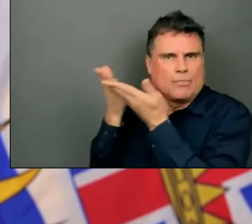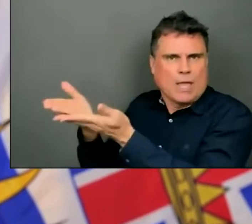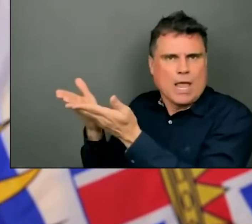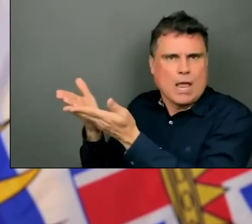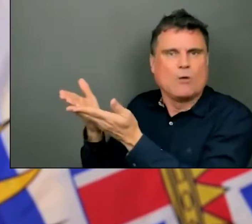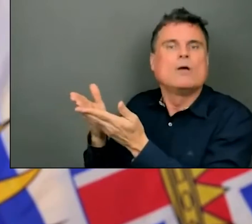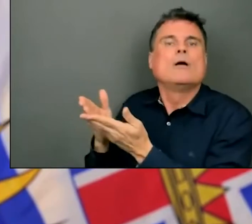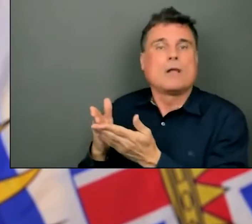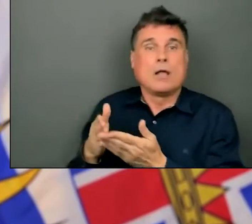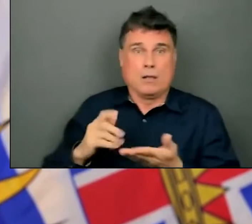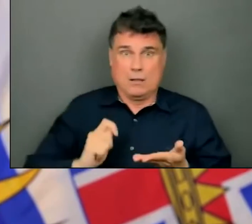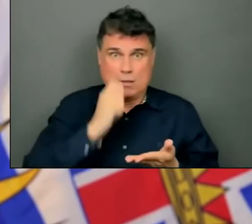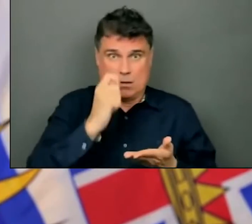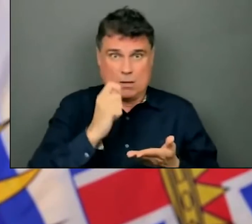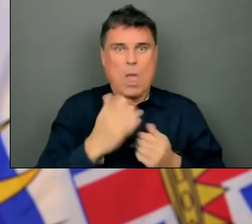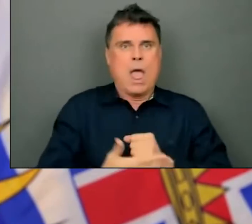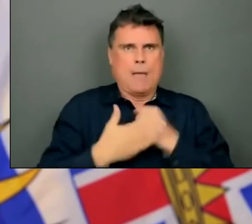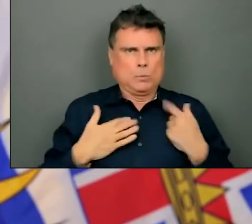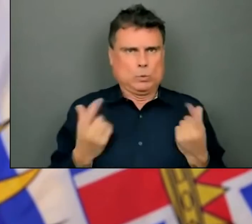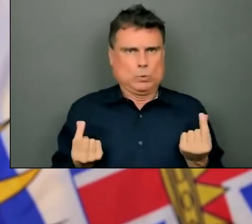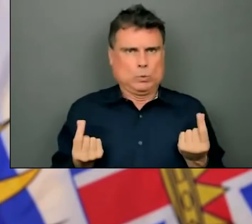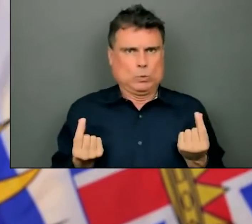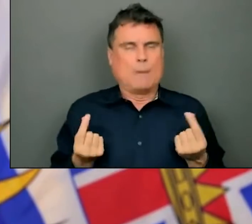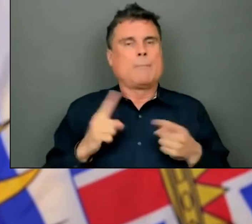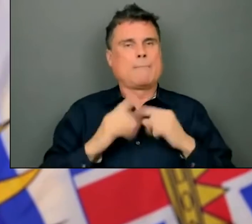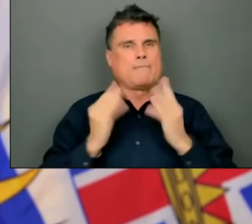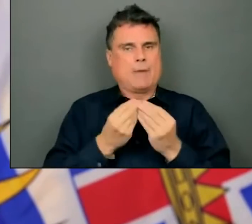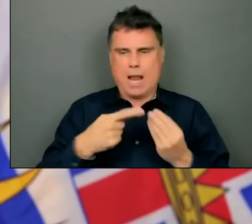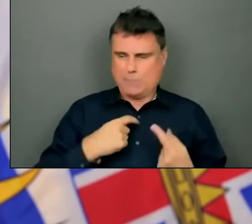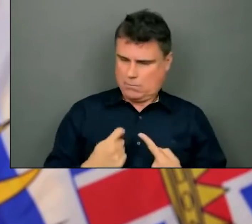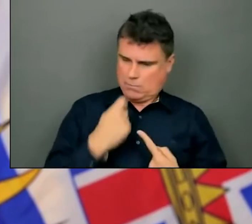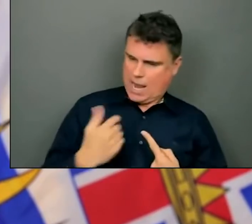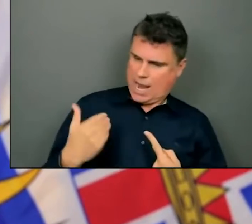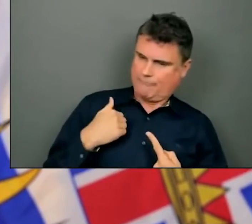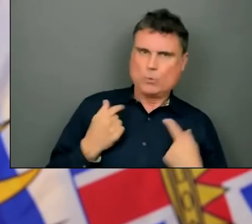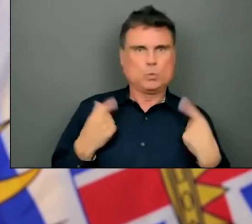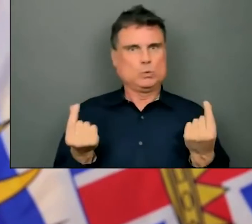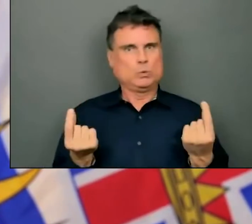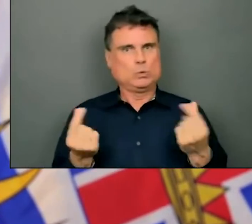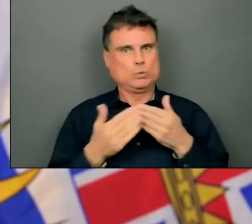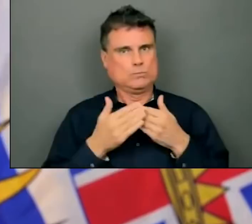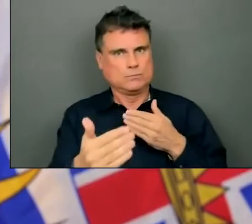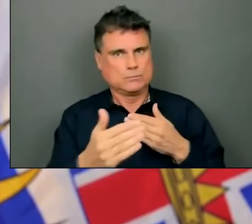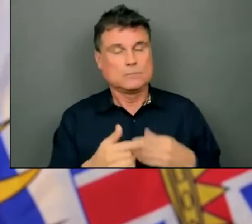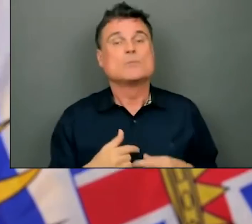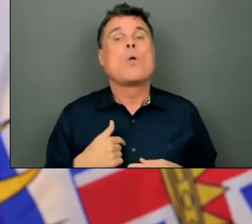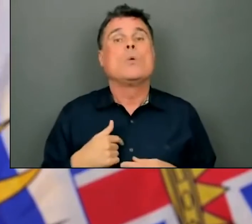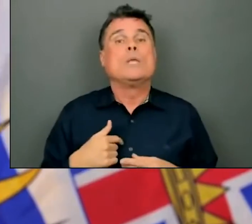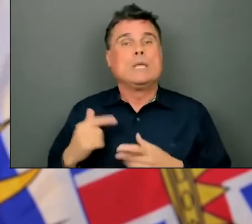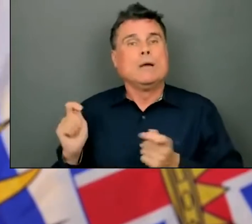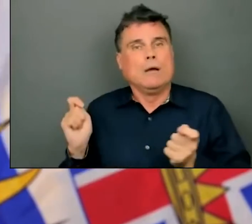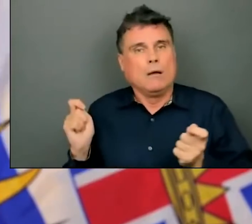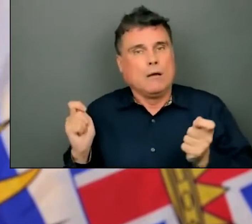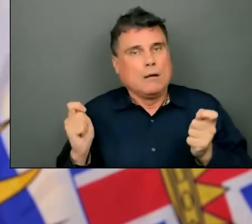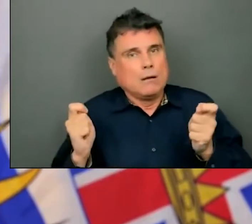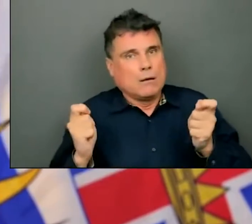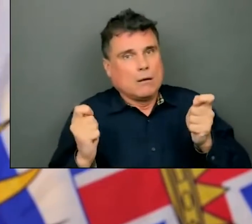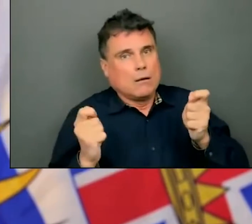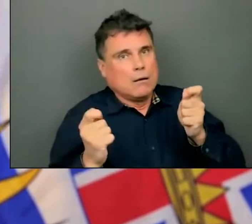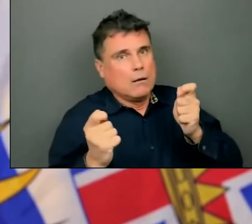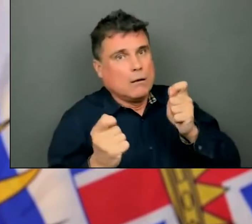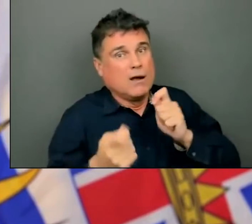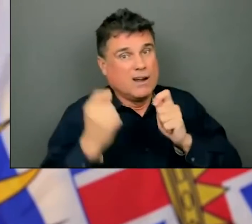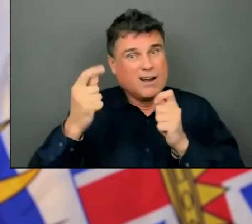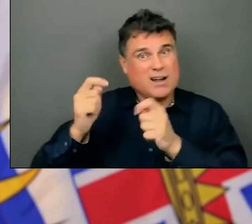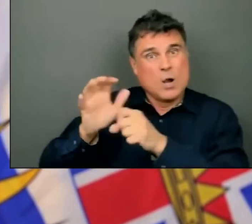the coming weeks and months. We are also transitioning to what will be our sustainable COVID-19 management strategies